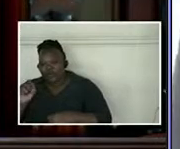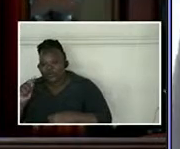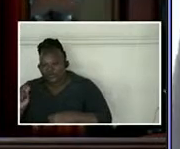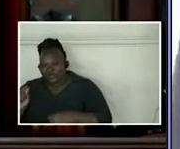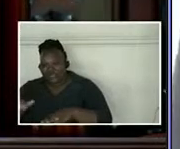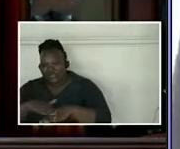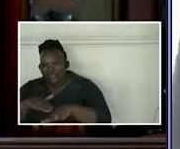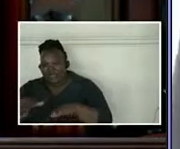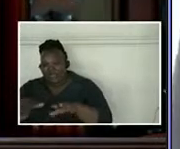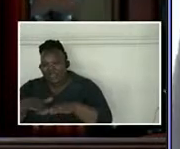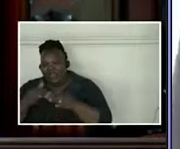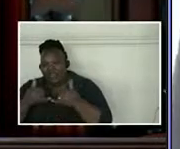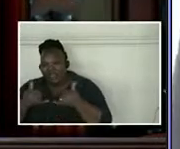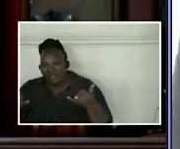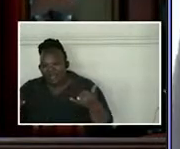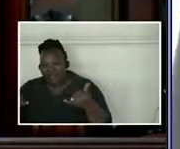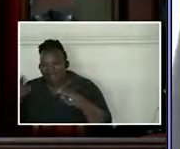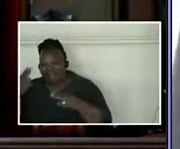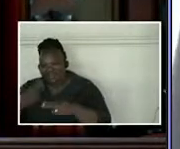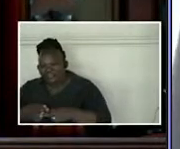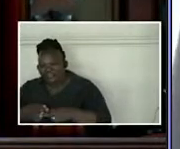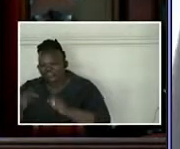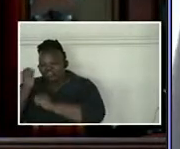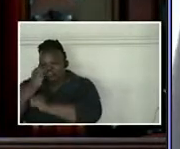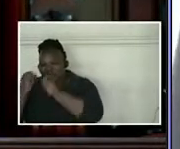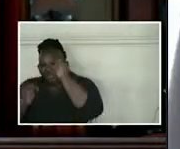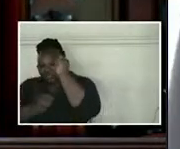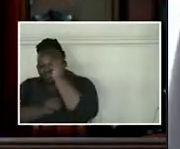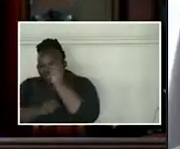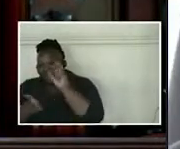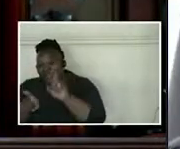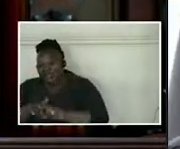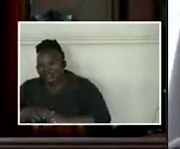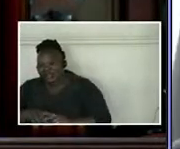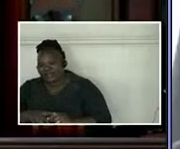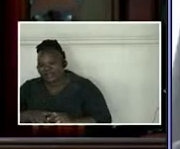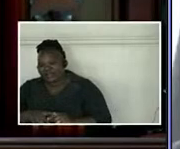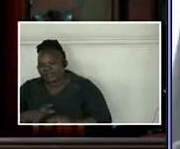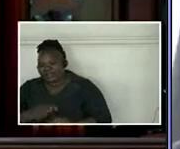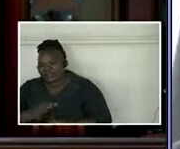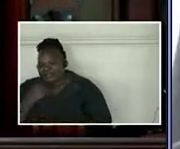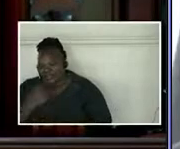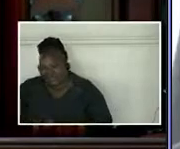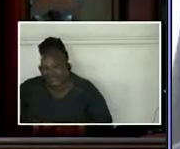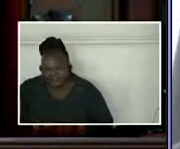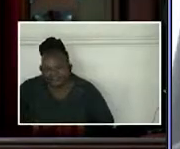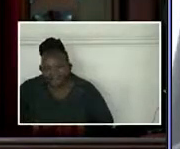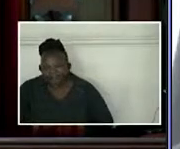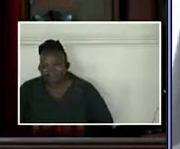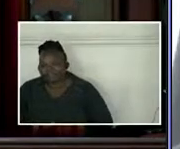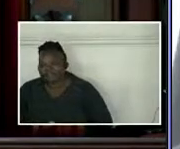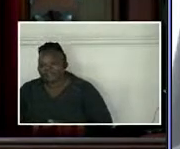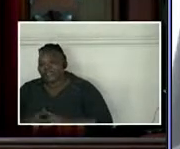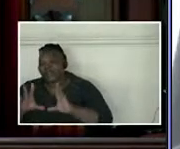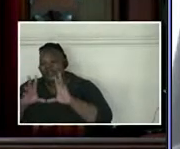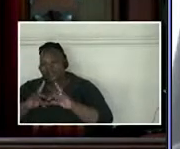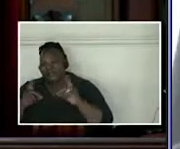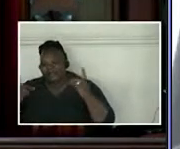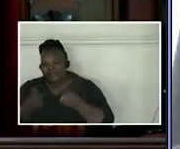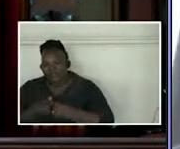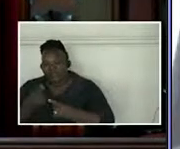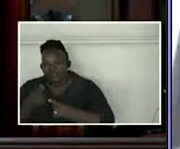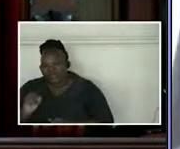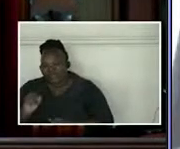finalizing the structure as has been related in terms of the department's 2022-2023